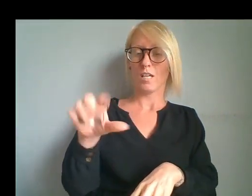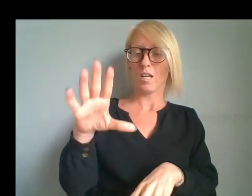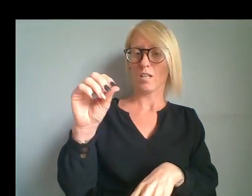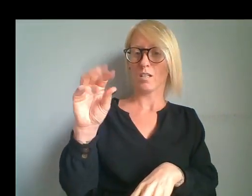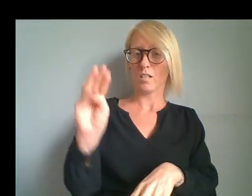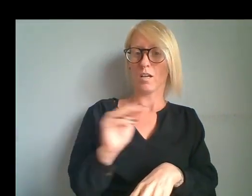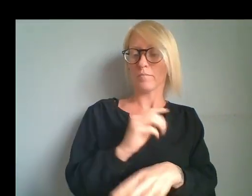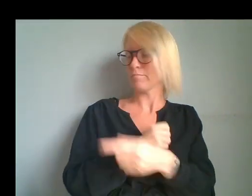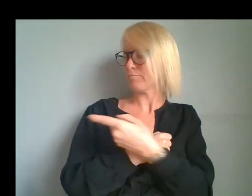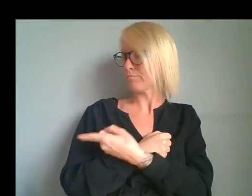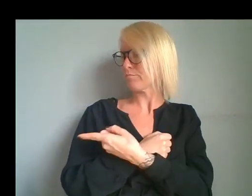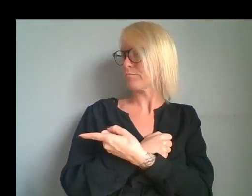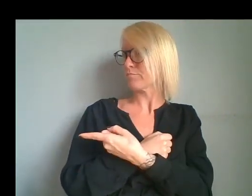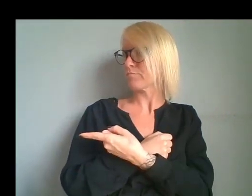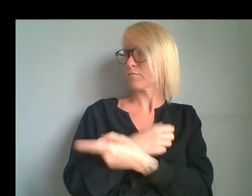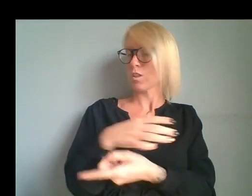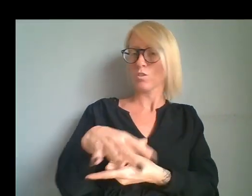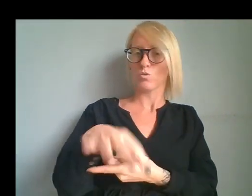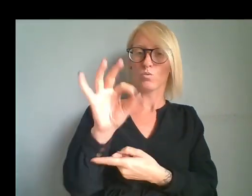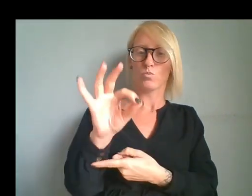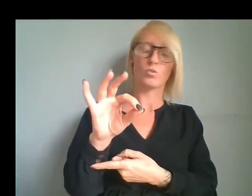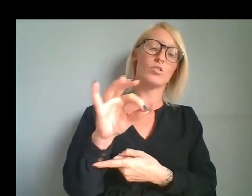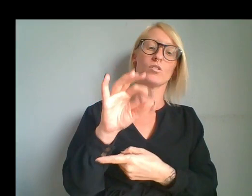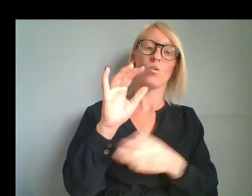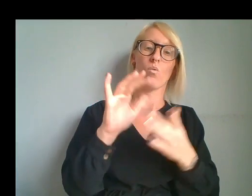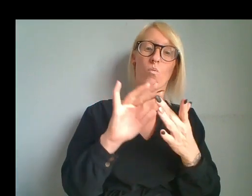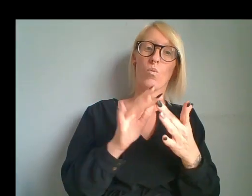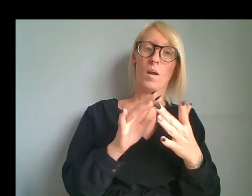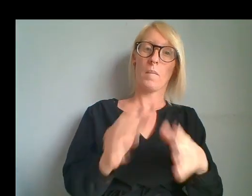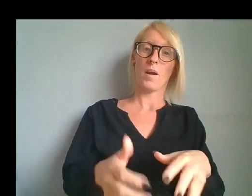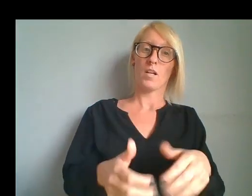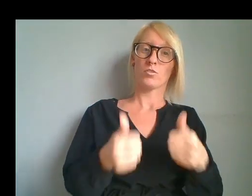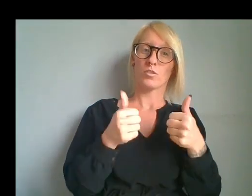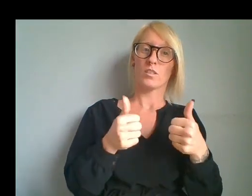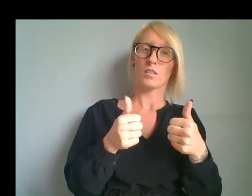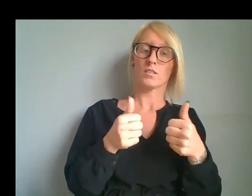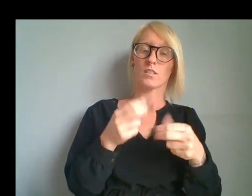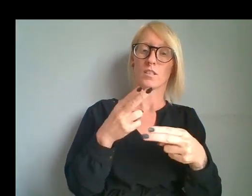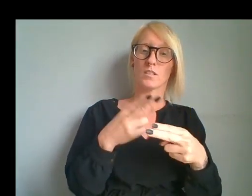when you pick your web address, it's going to be the name